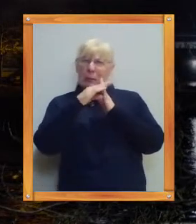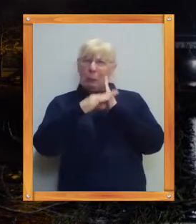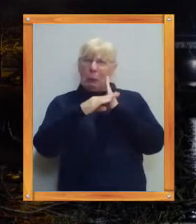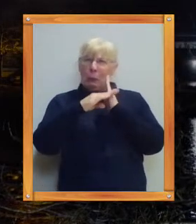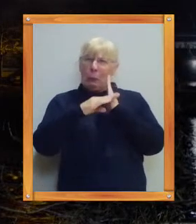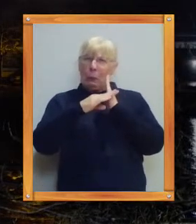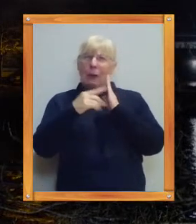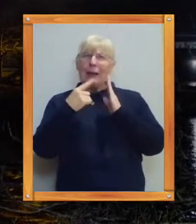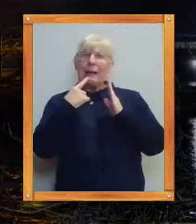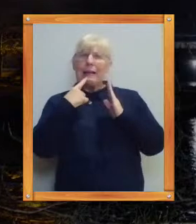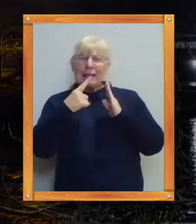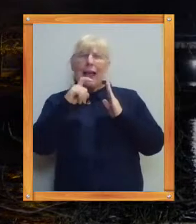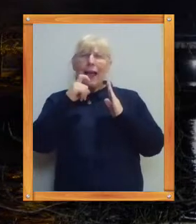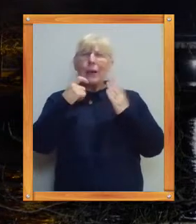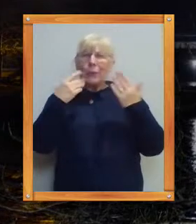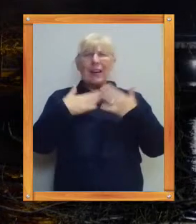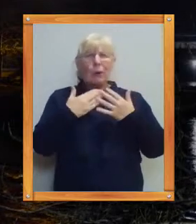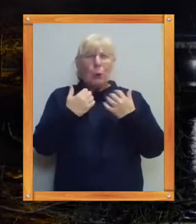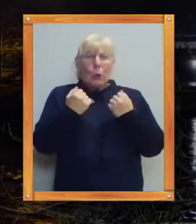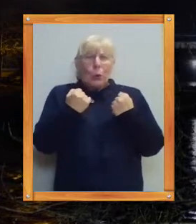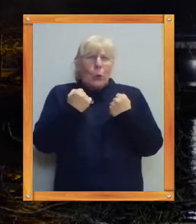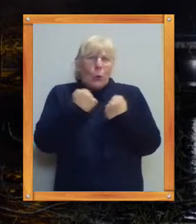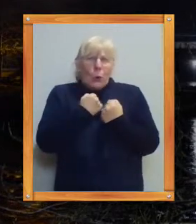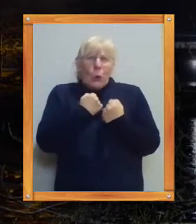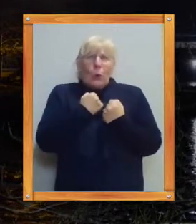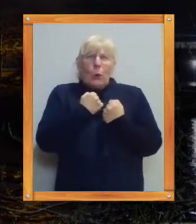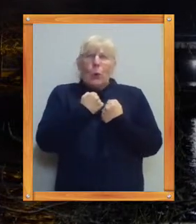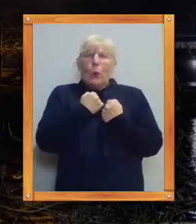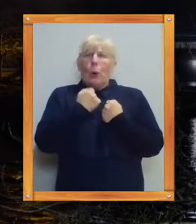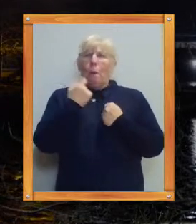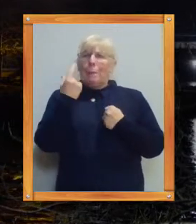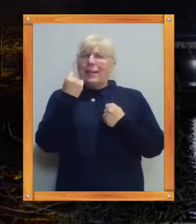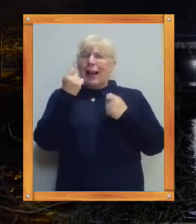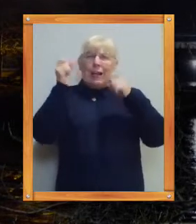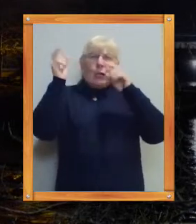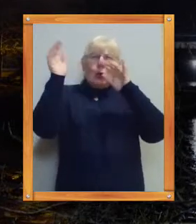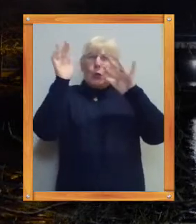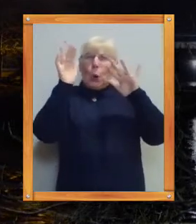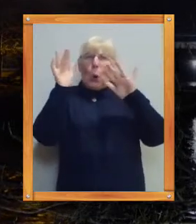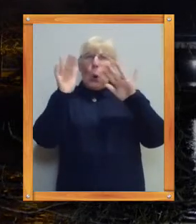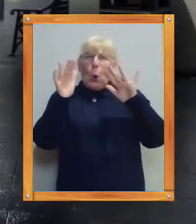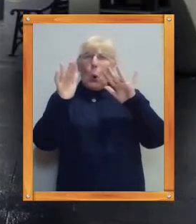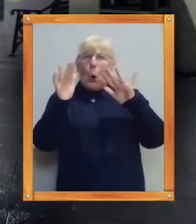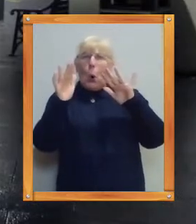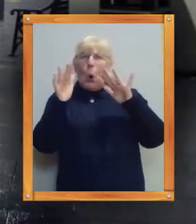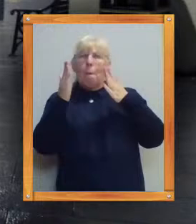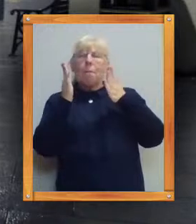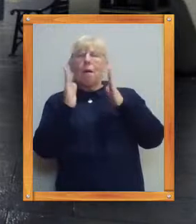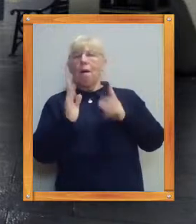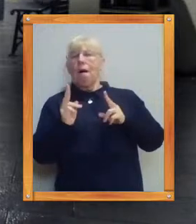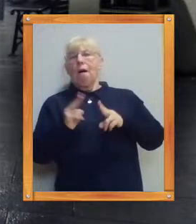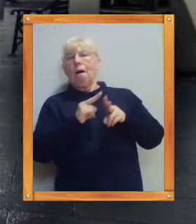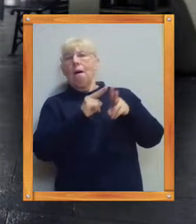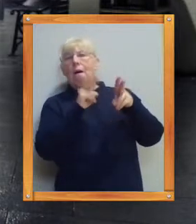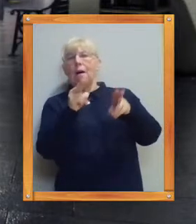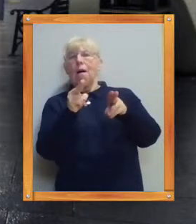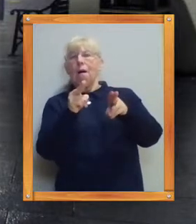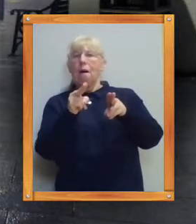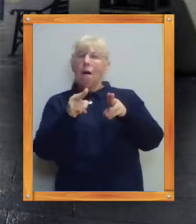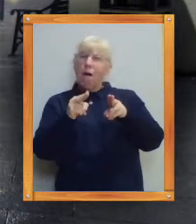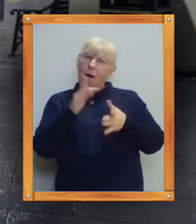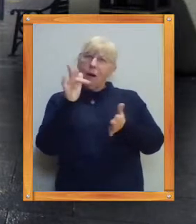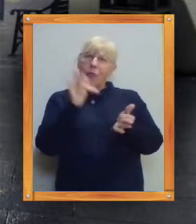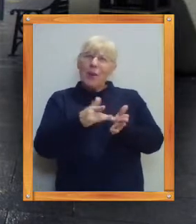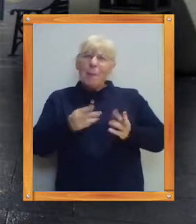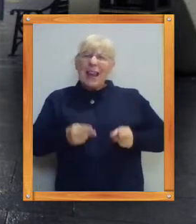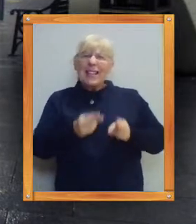of snow on the way for us, but a beautiful night there at the viaduct, looking down onto the main street and then onto Moores Lane, where we